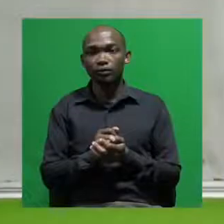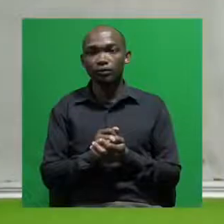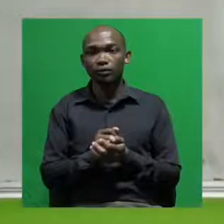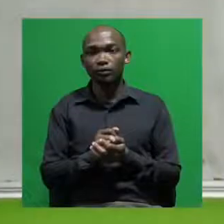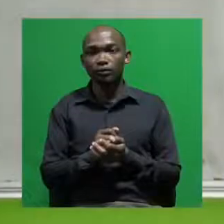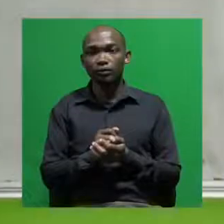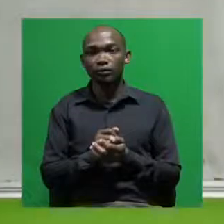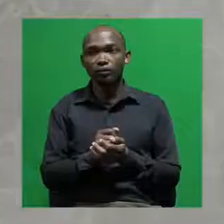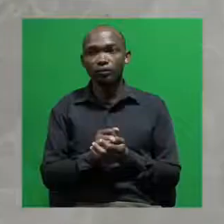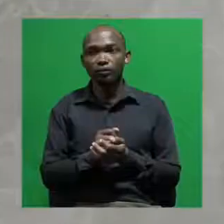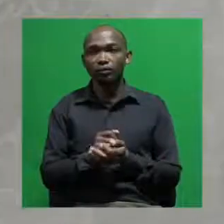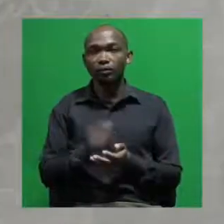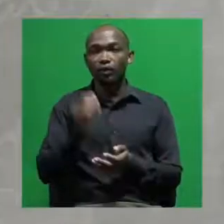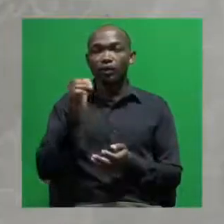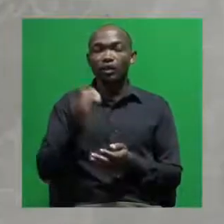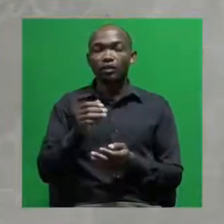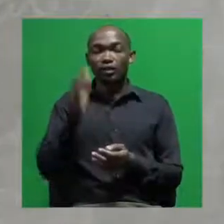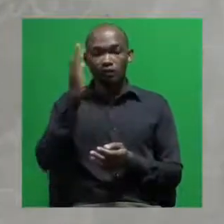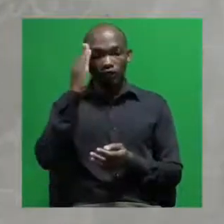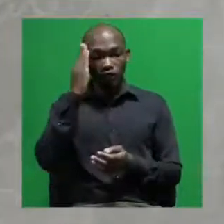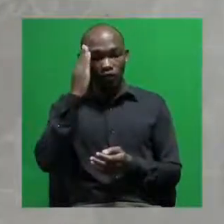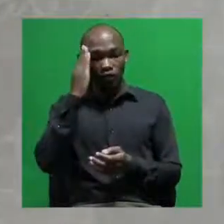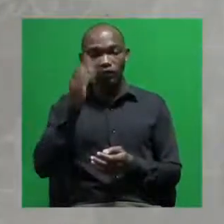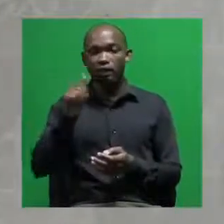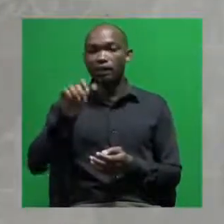as a thermometer.